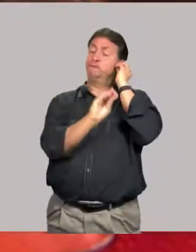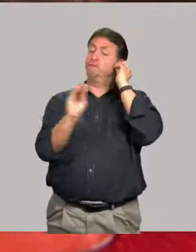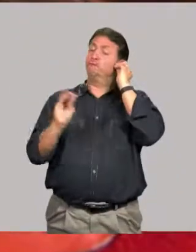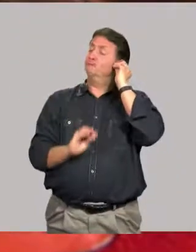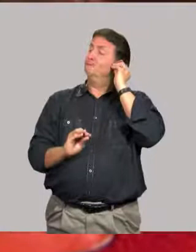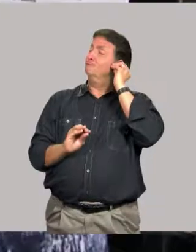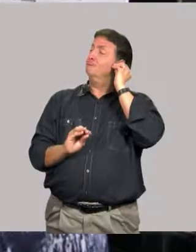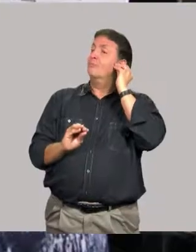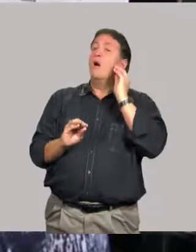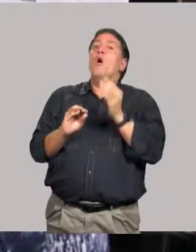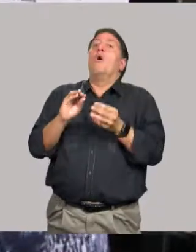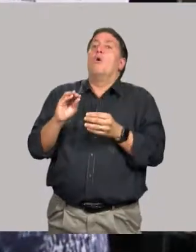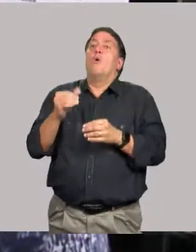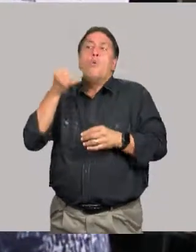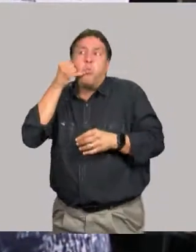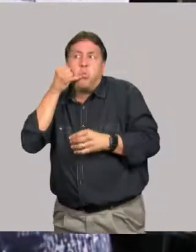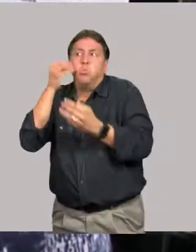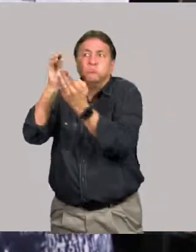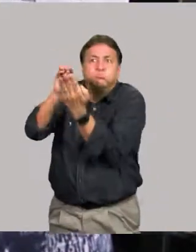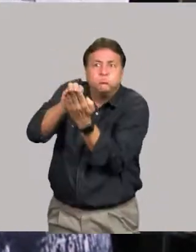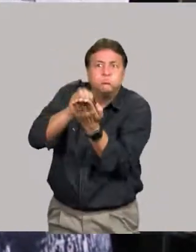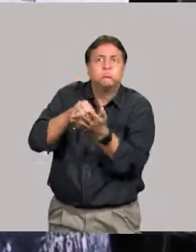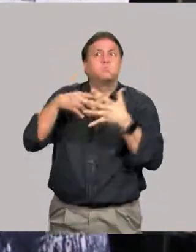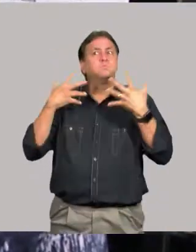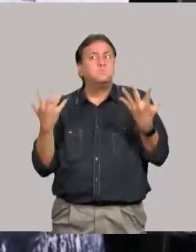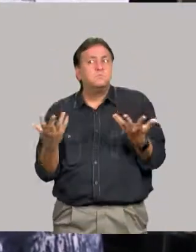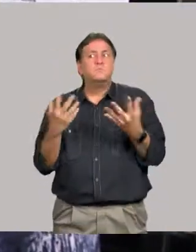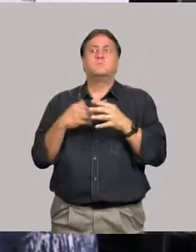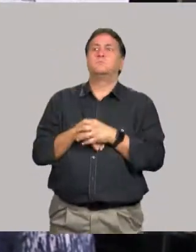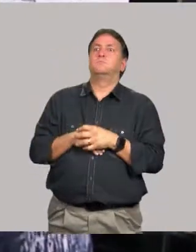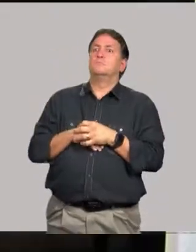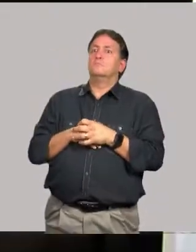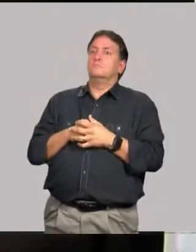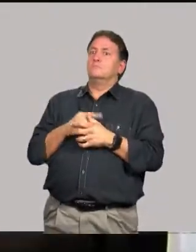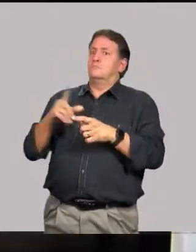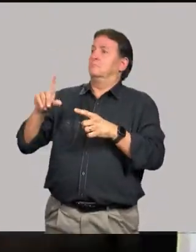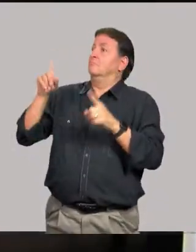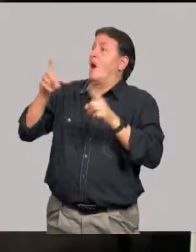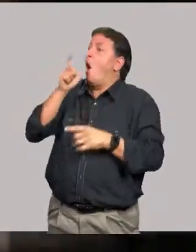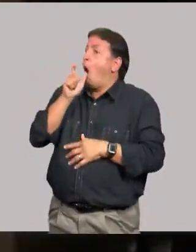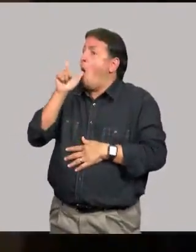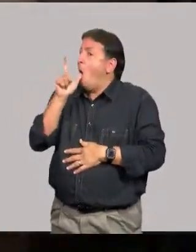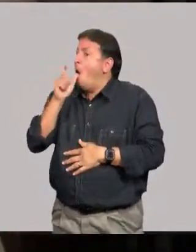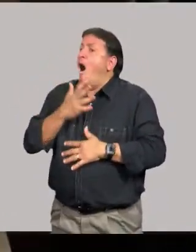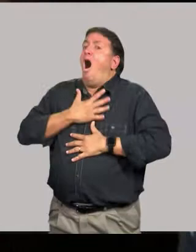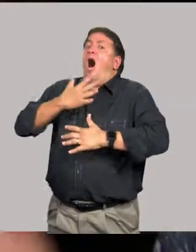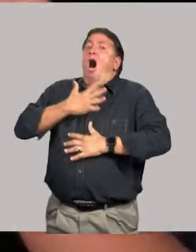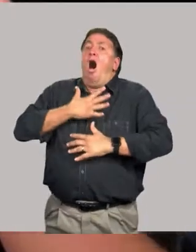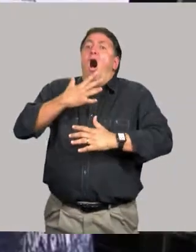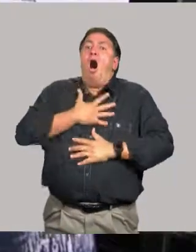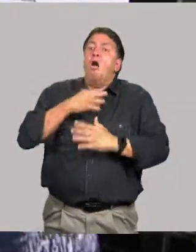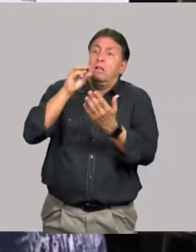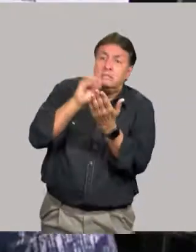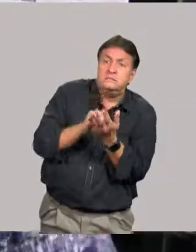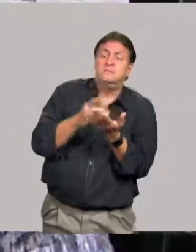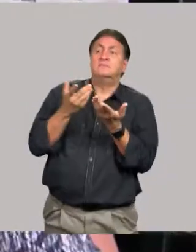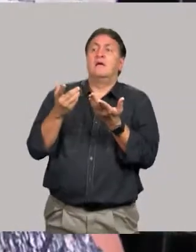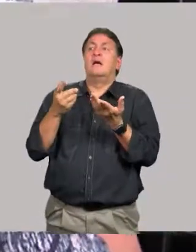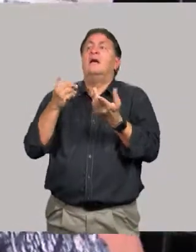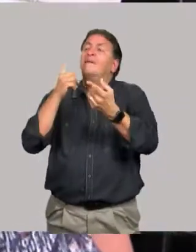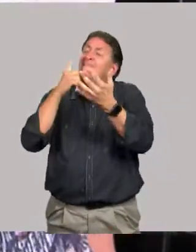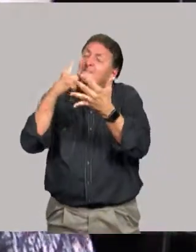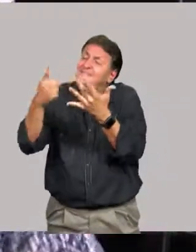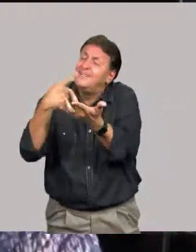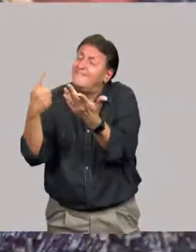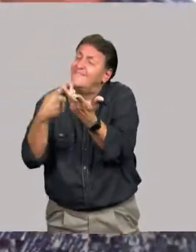of batteries. We should probably take a first aid kit too, and all of our prescriptions. We don't know how long this is going to last. You know what? That's a great idea. And while we're